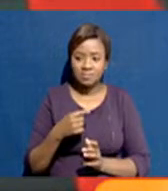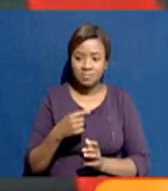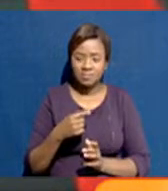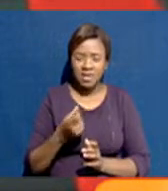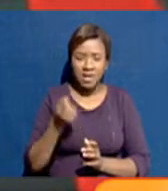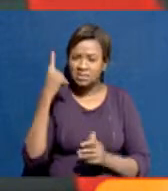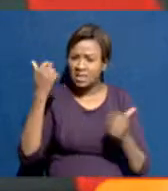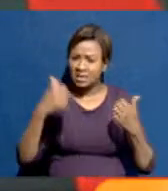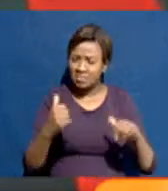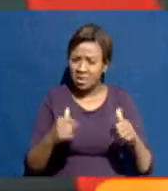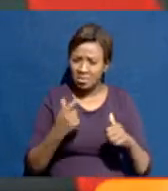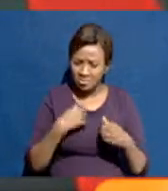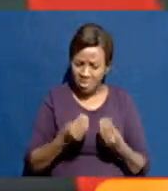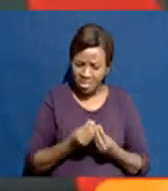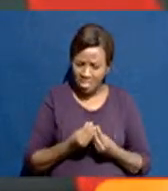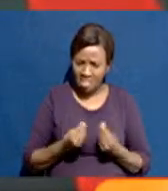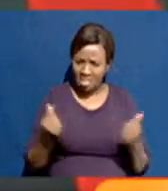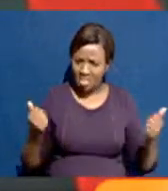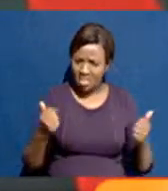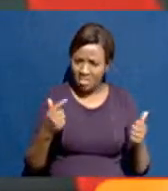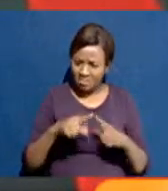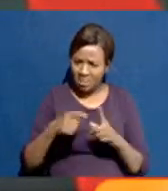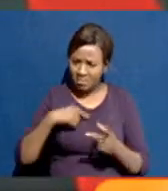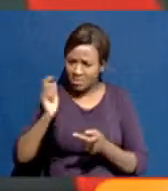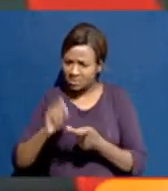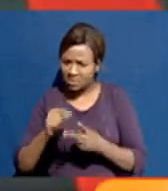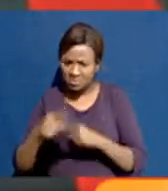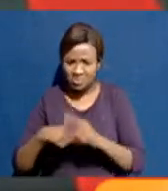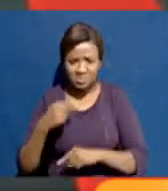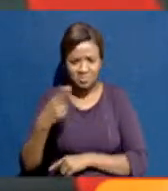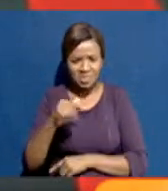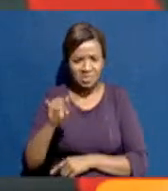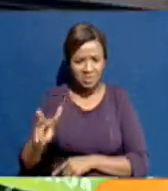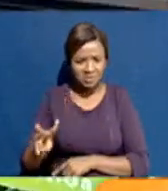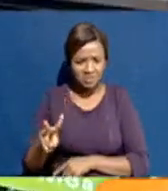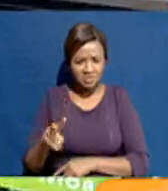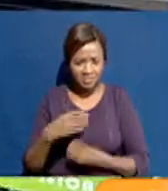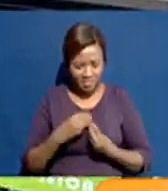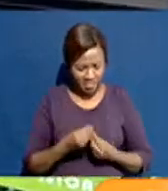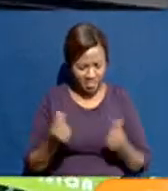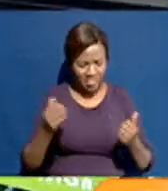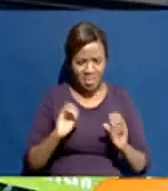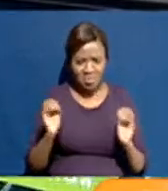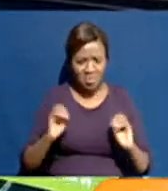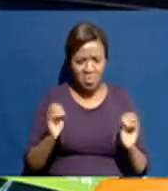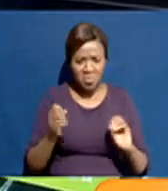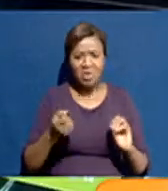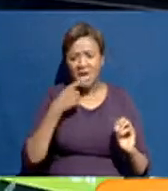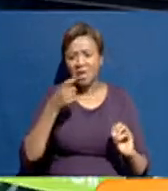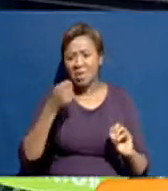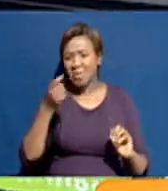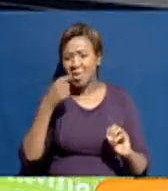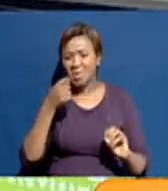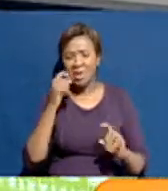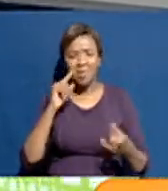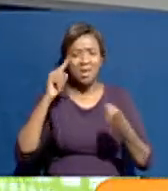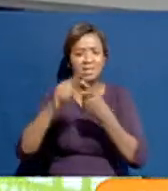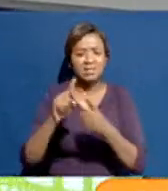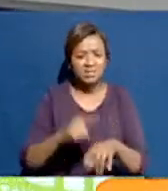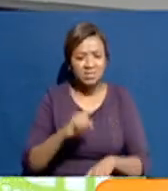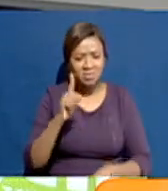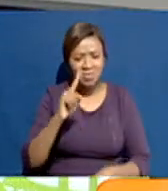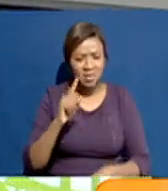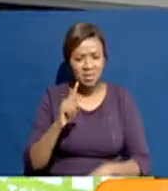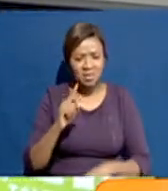cured. How is she still HIV positive? Why will she still continue to take medication? So you find that it's